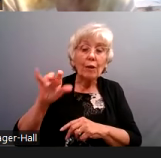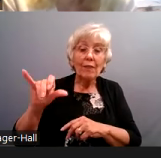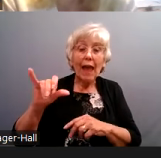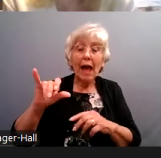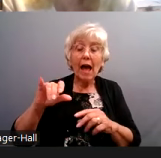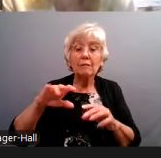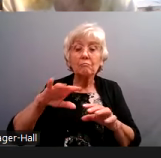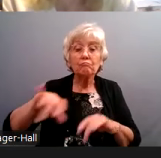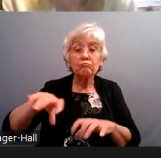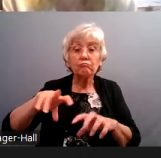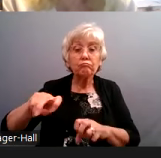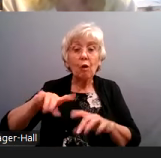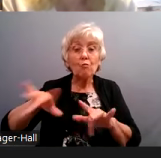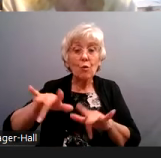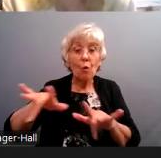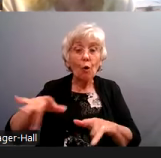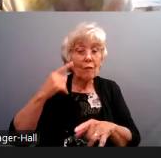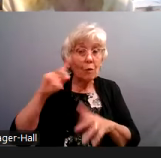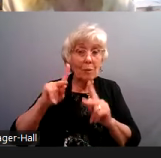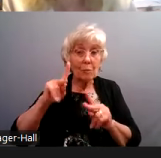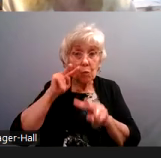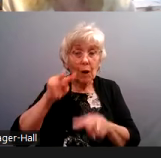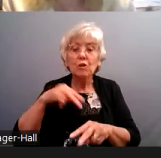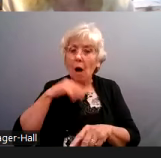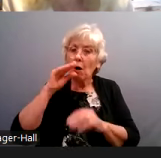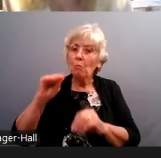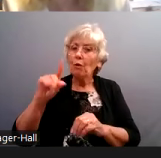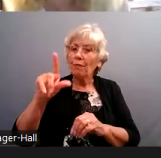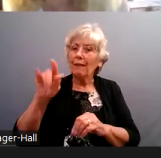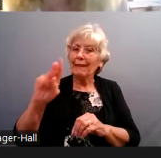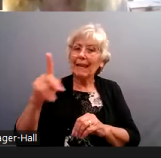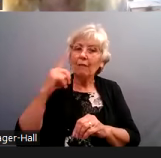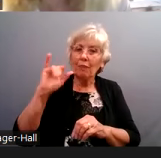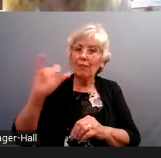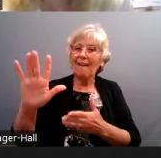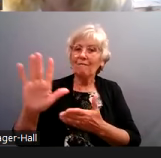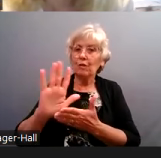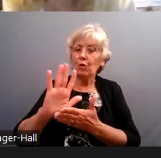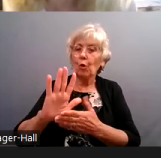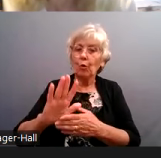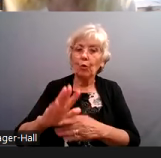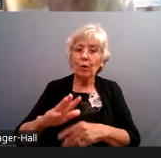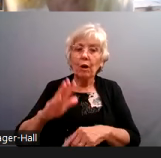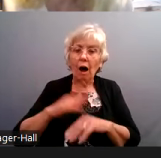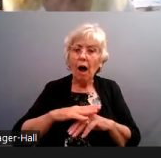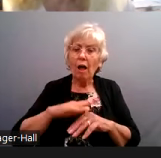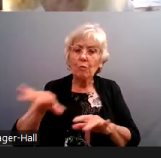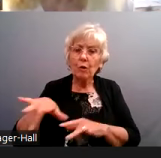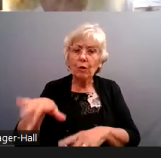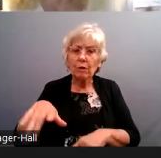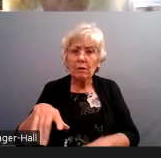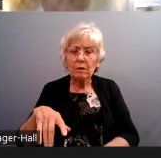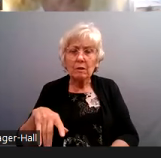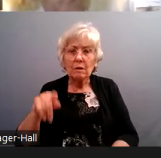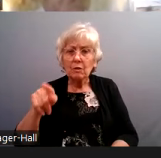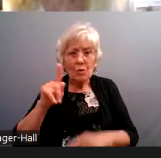recording for viewing, I will put the link to this video on the recording.